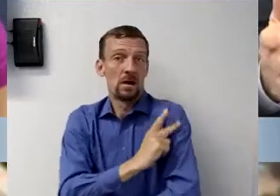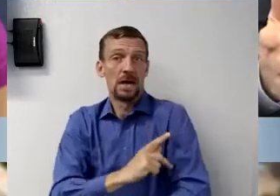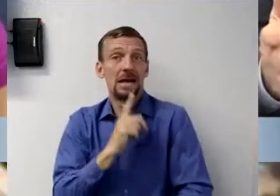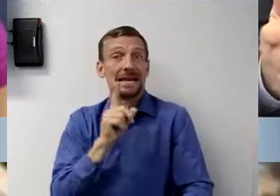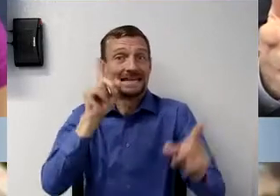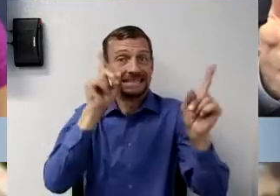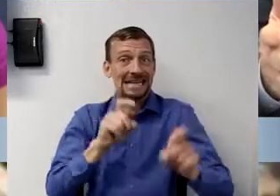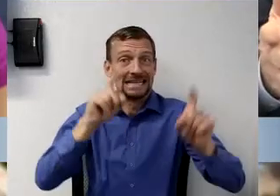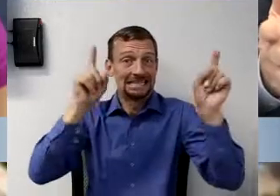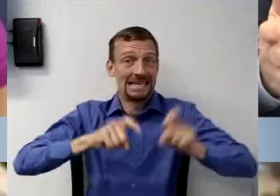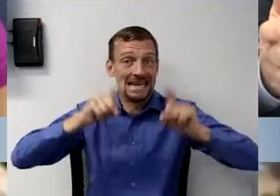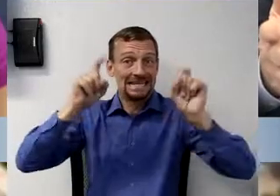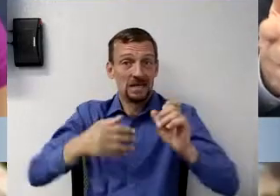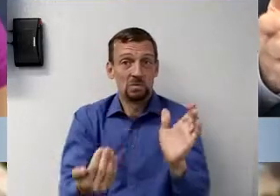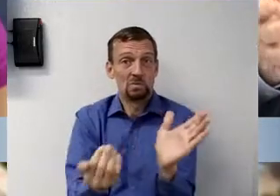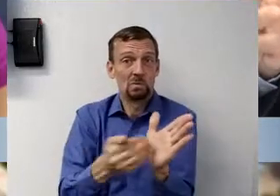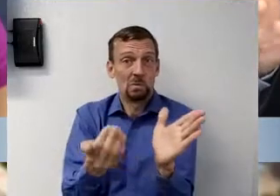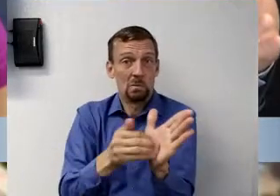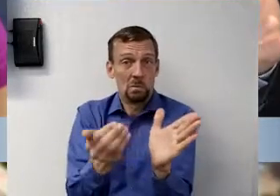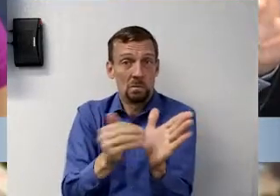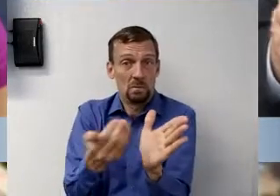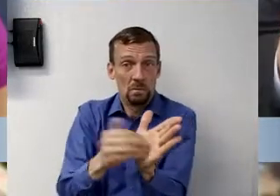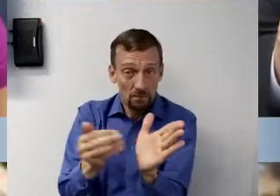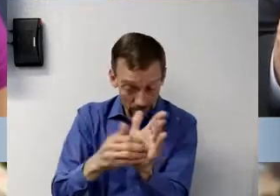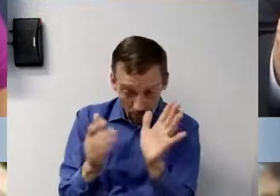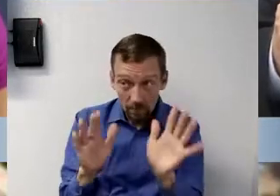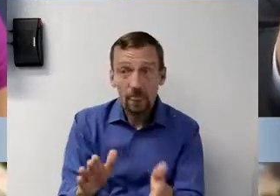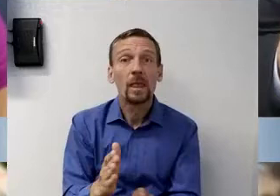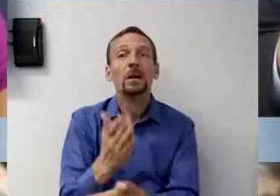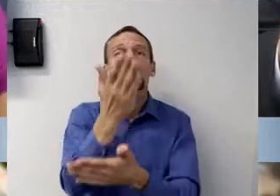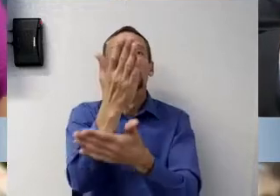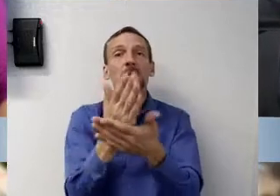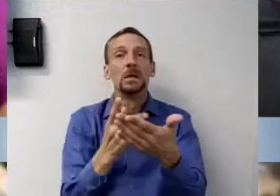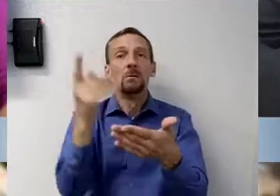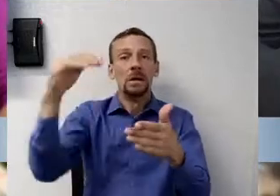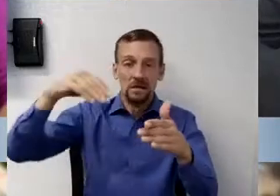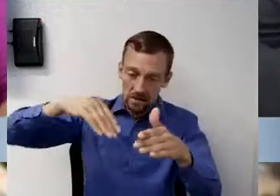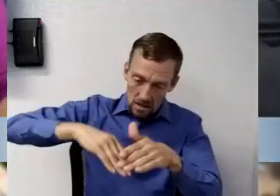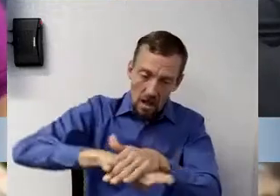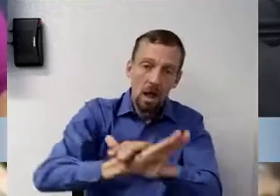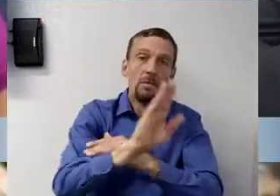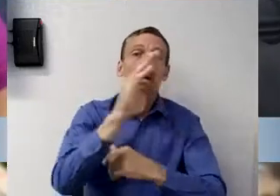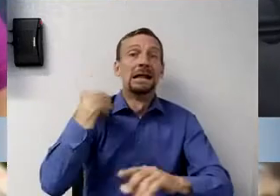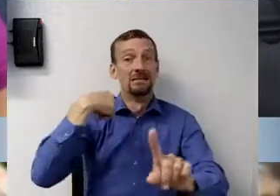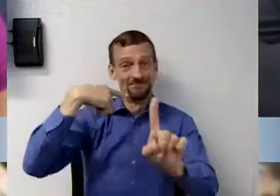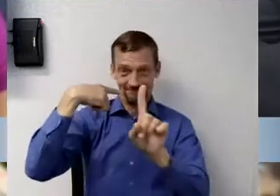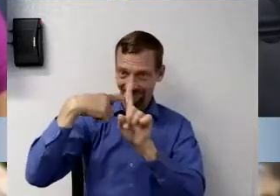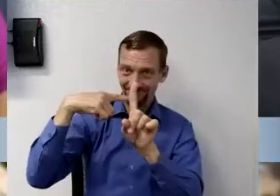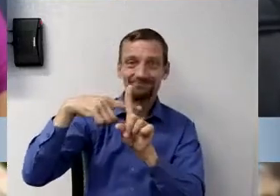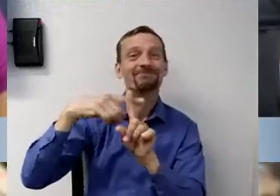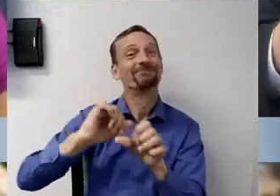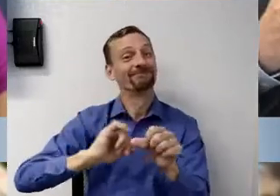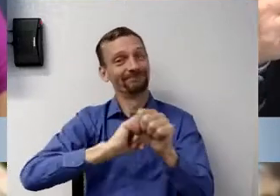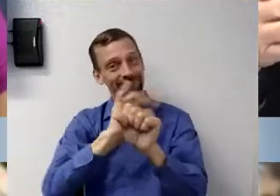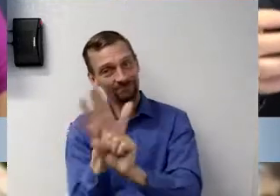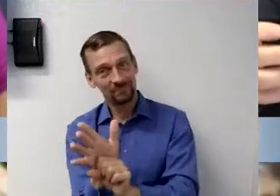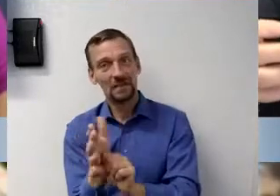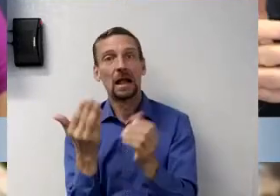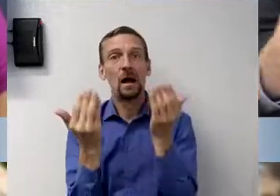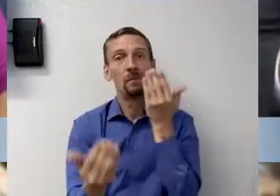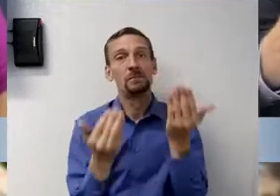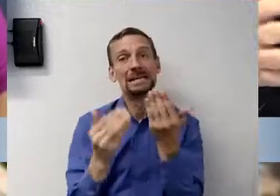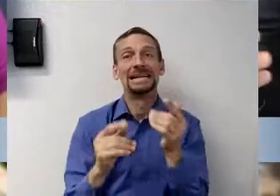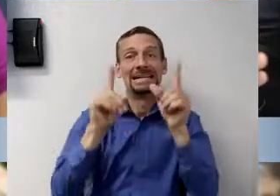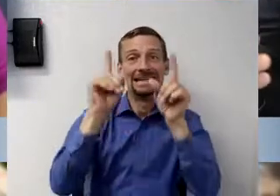over and over again. Somebody comes in and they test positive, and then they might be